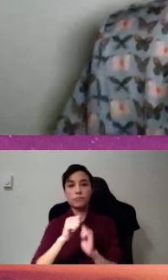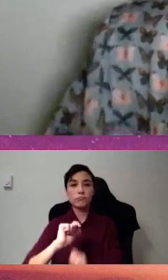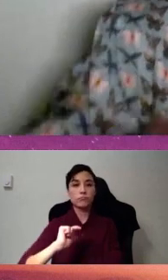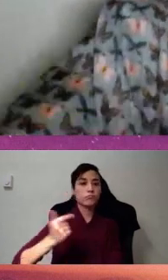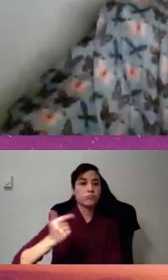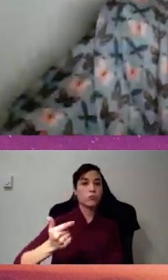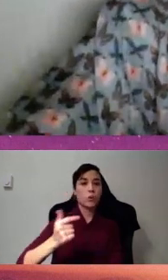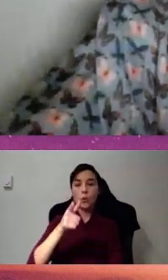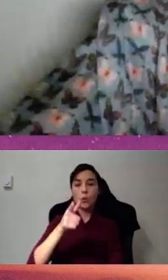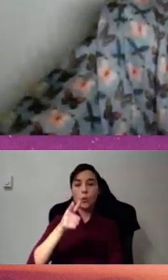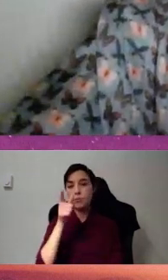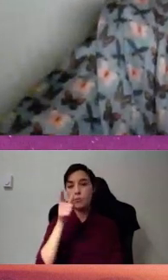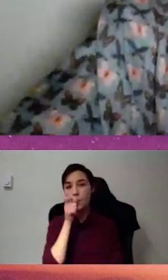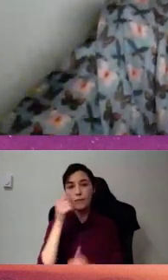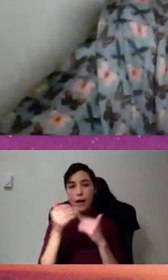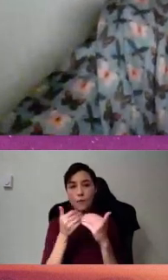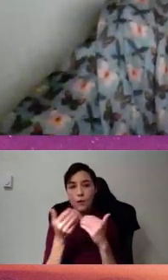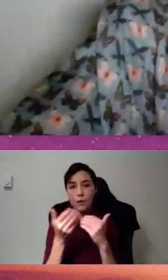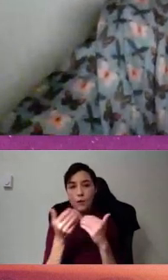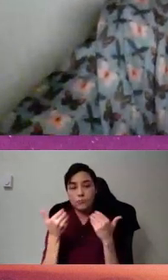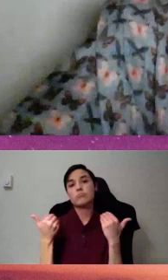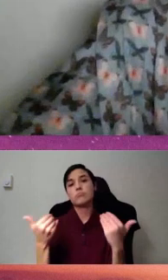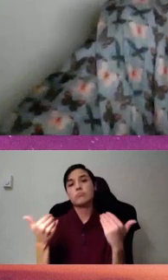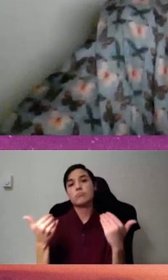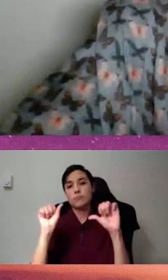people been teaching you and leading you recently?